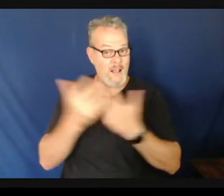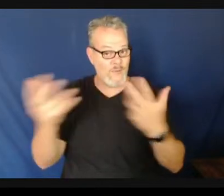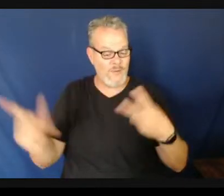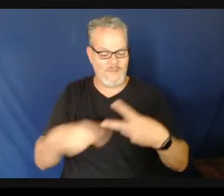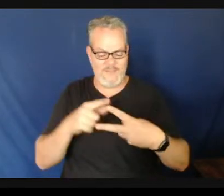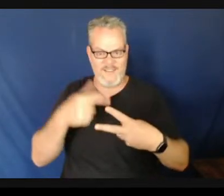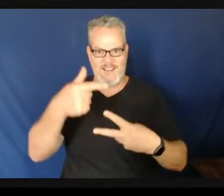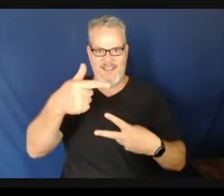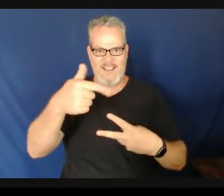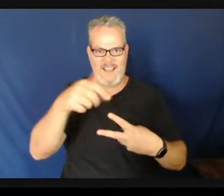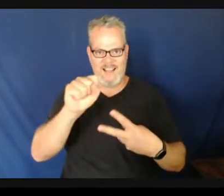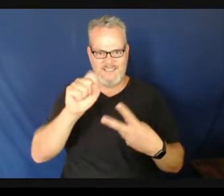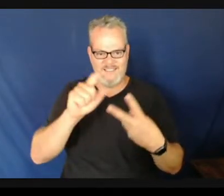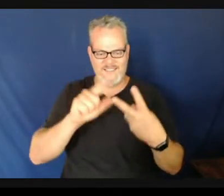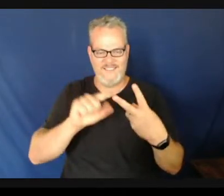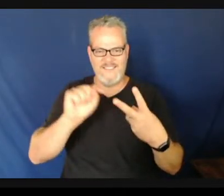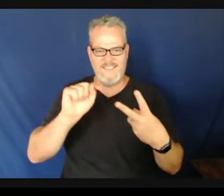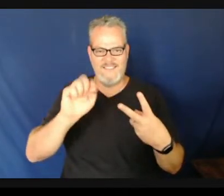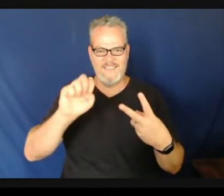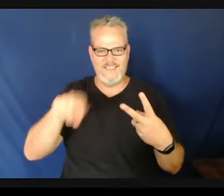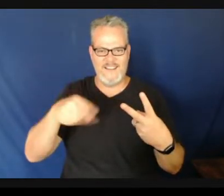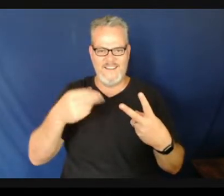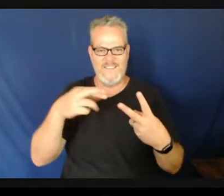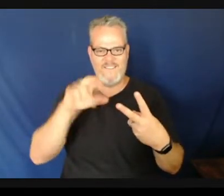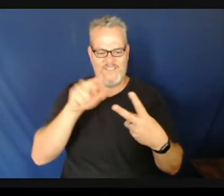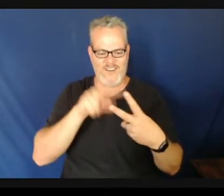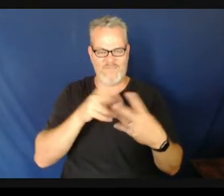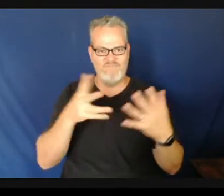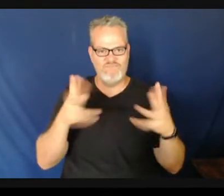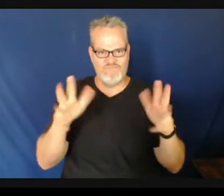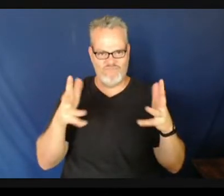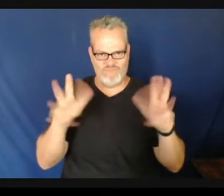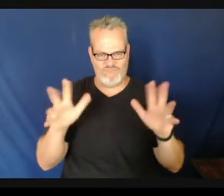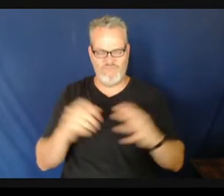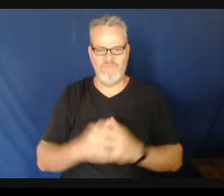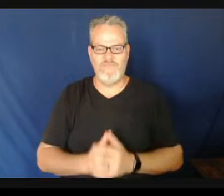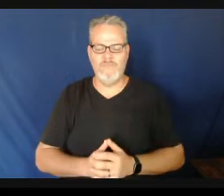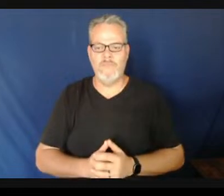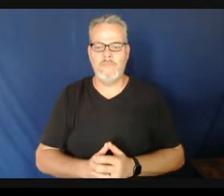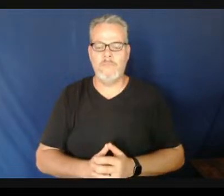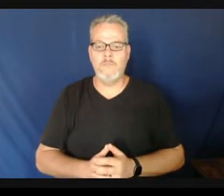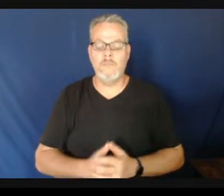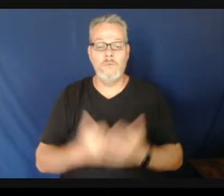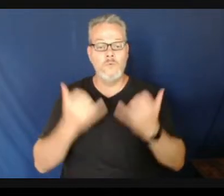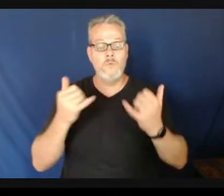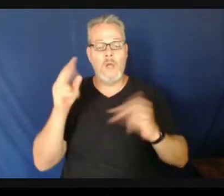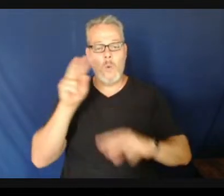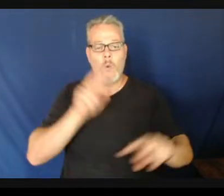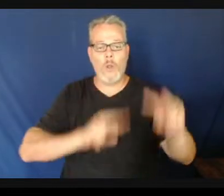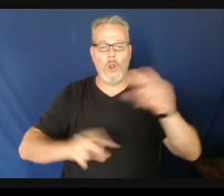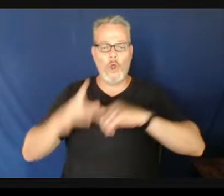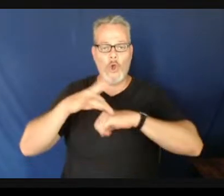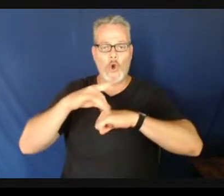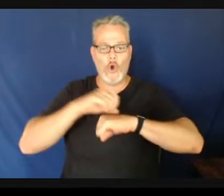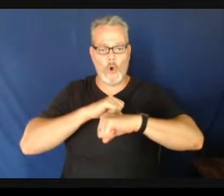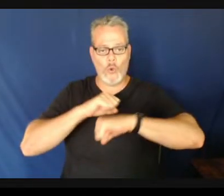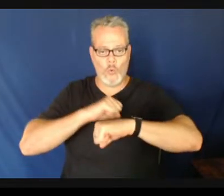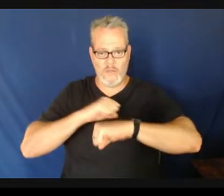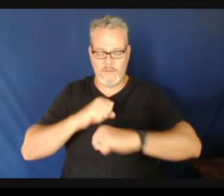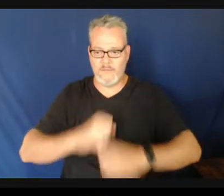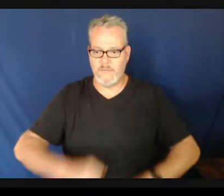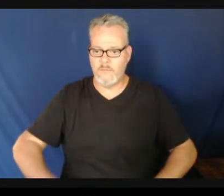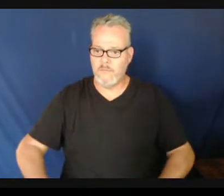today until it actually happens and something else occurs. So turn to the earthquakes,